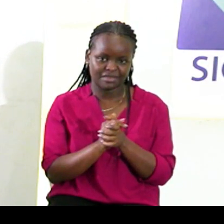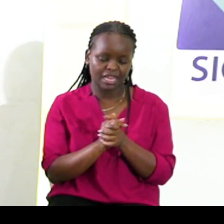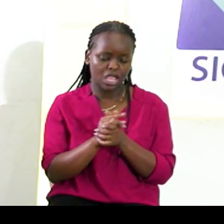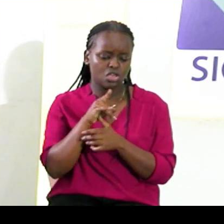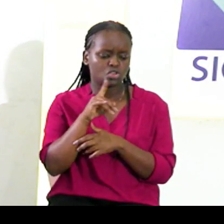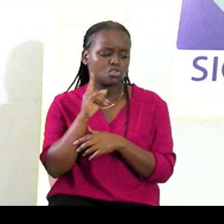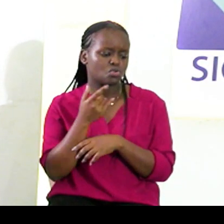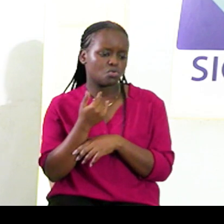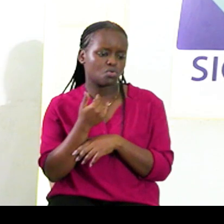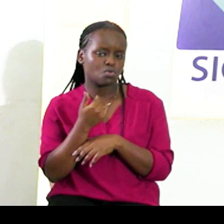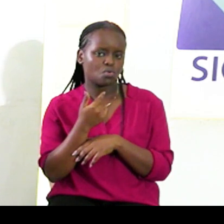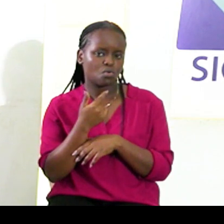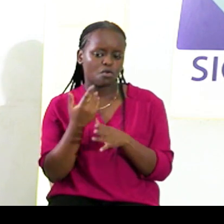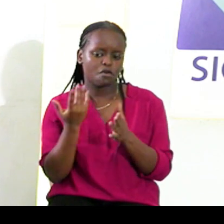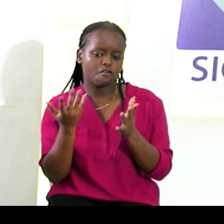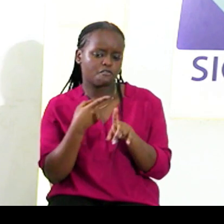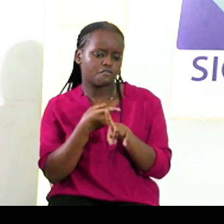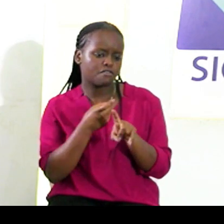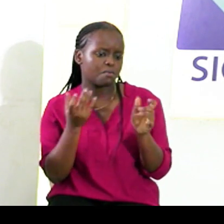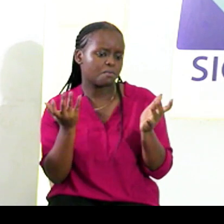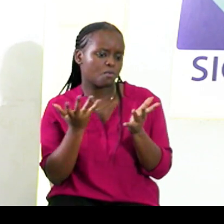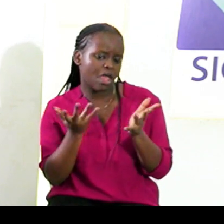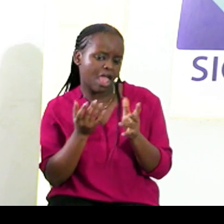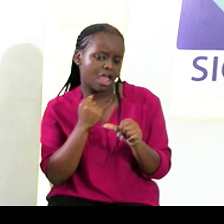of entrepreneurship you do?